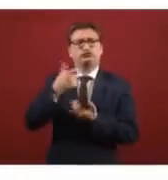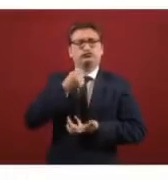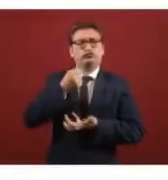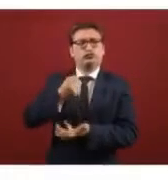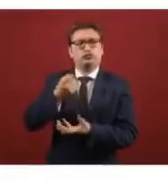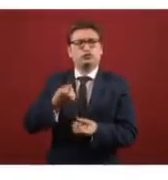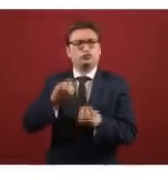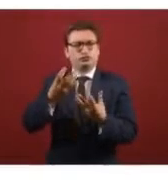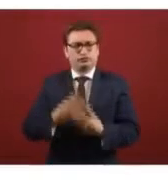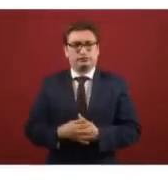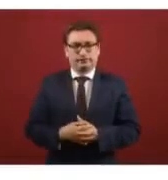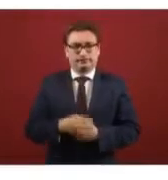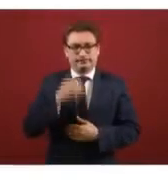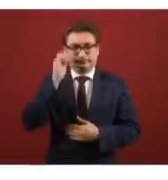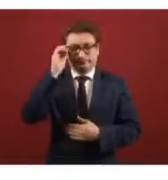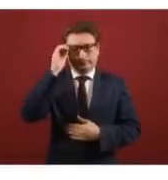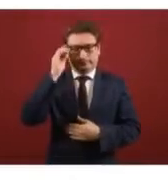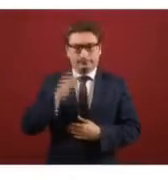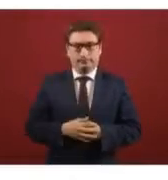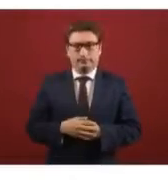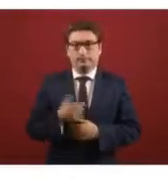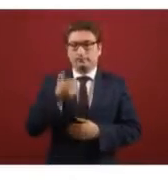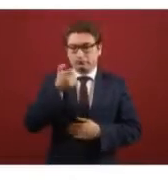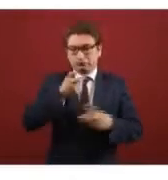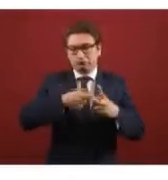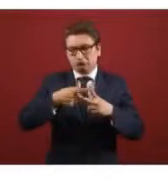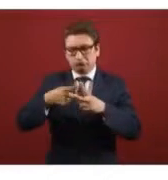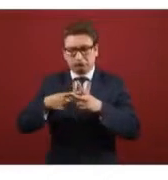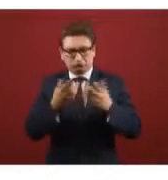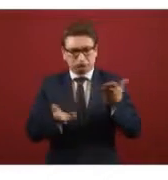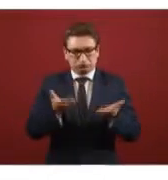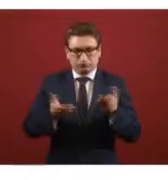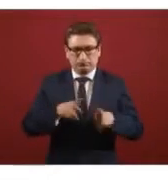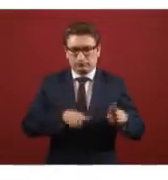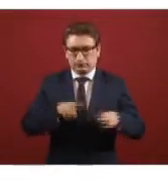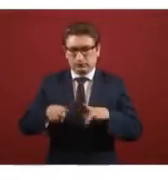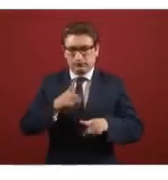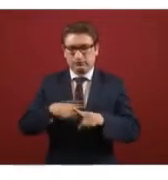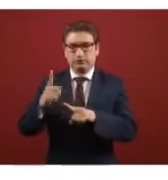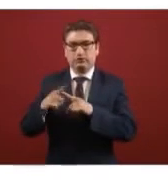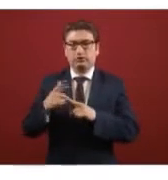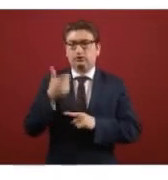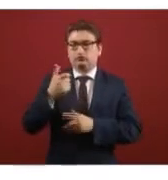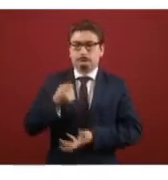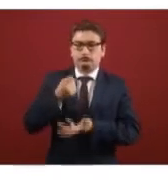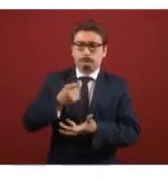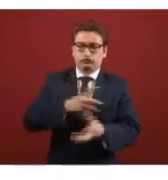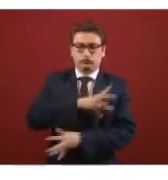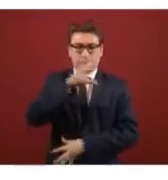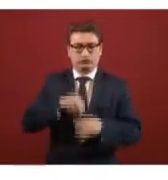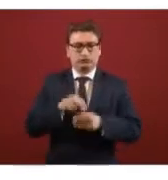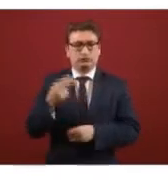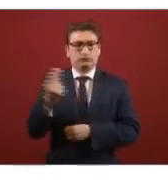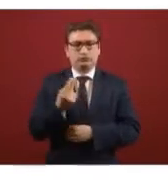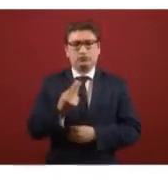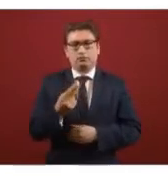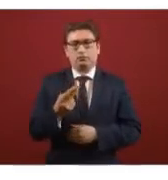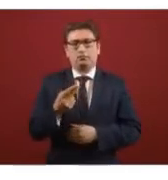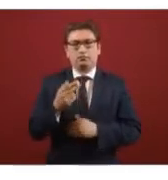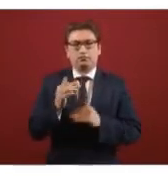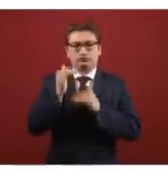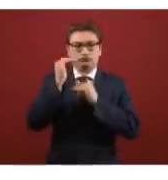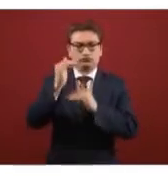budget for this Los refinery, indicadores económicos. where Los the recursos economical totales requeridos indicators, ascienden a un máximo